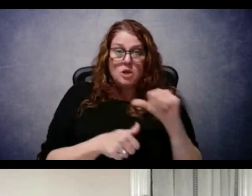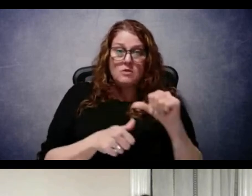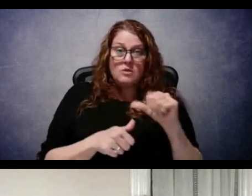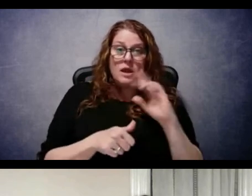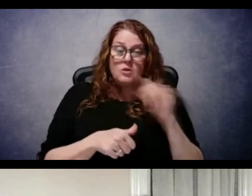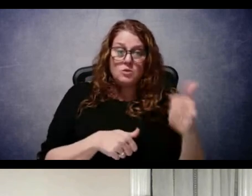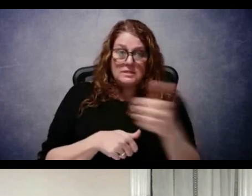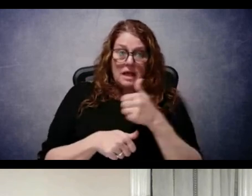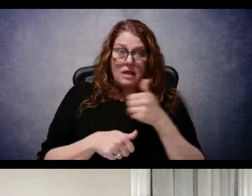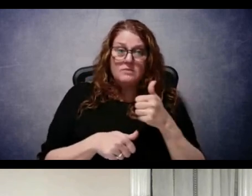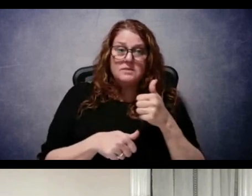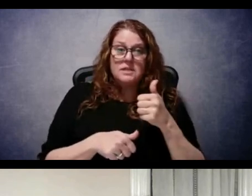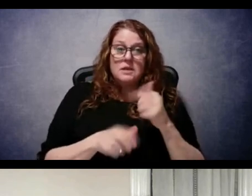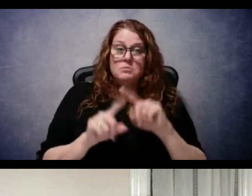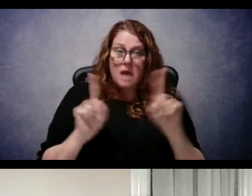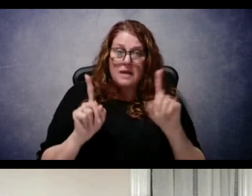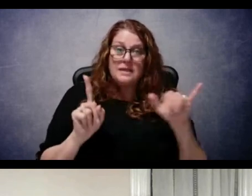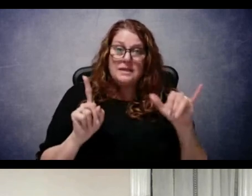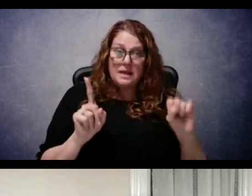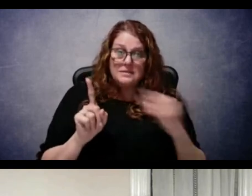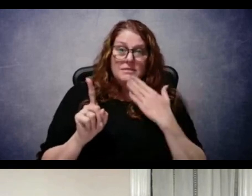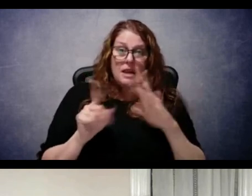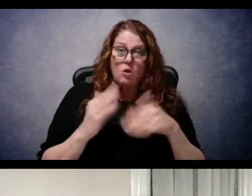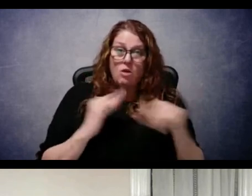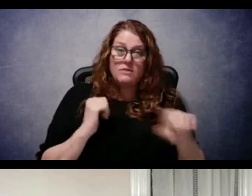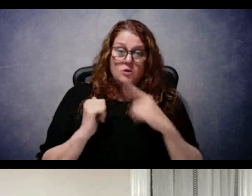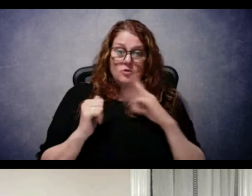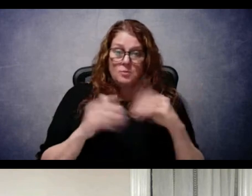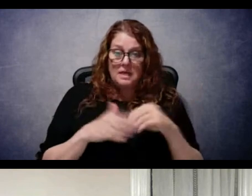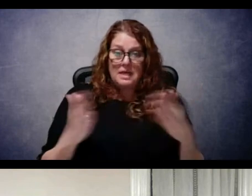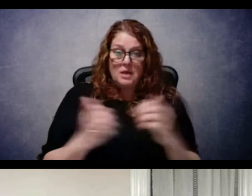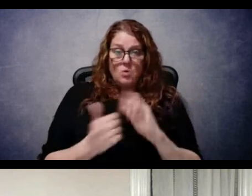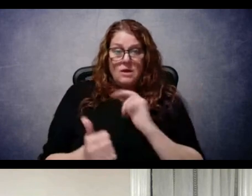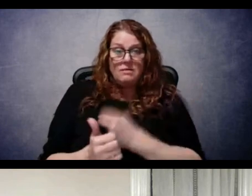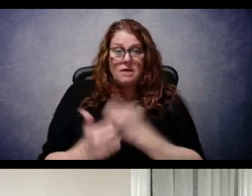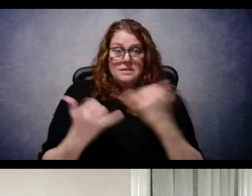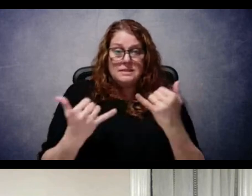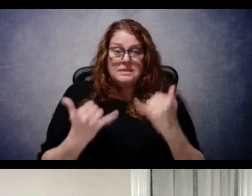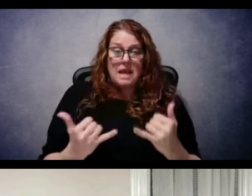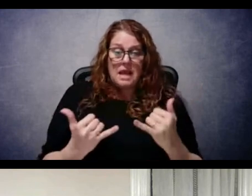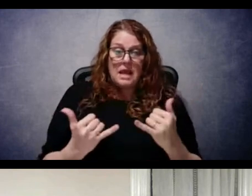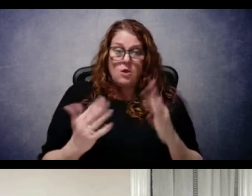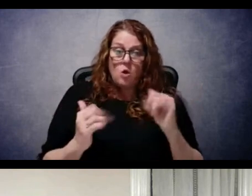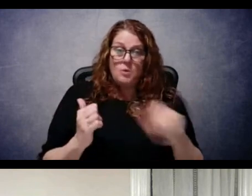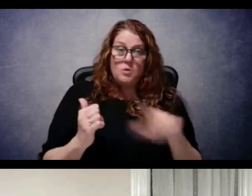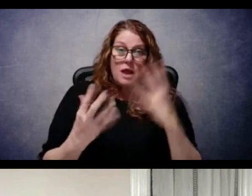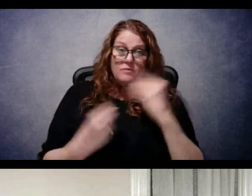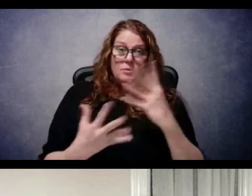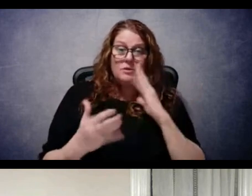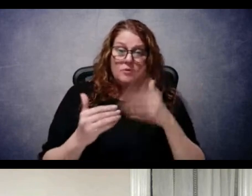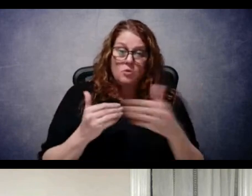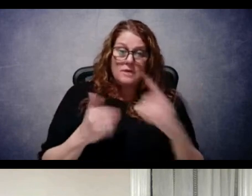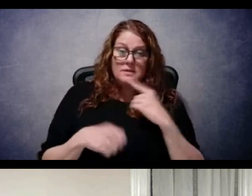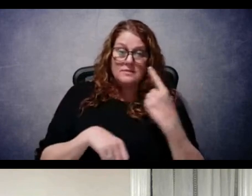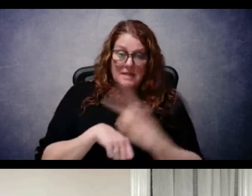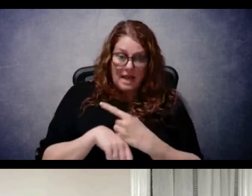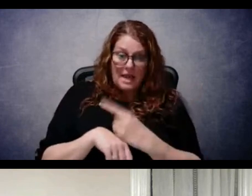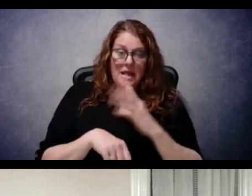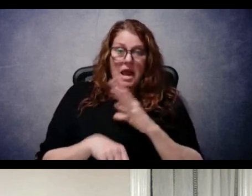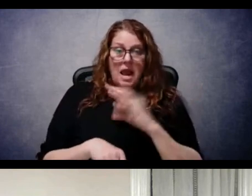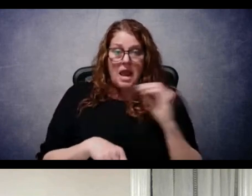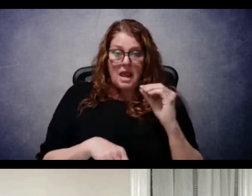yourselves. But yes, thank you all so much for being here with us today. Hope you all have a beautiful rest of the day